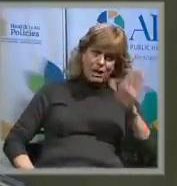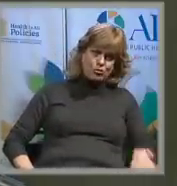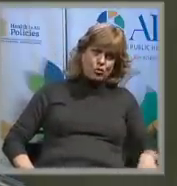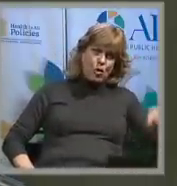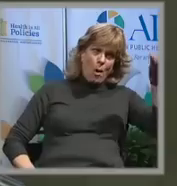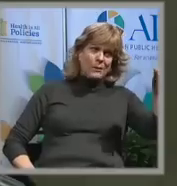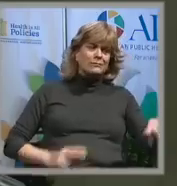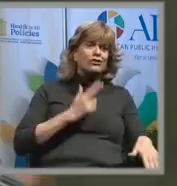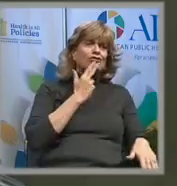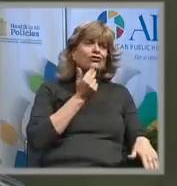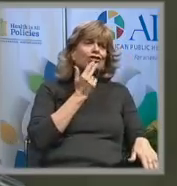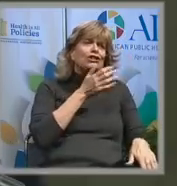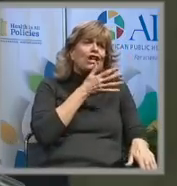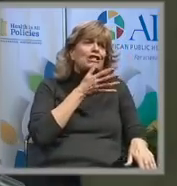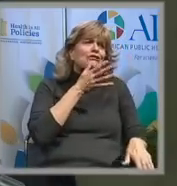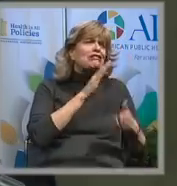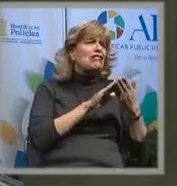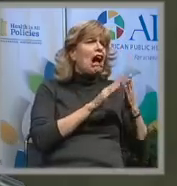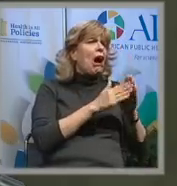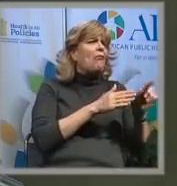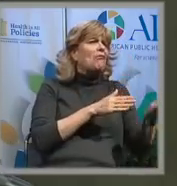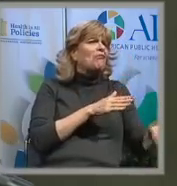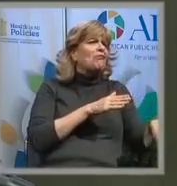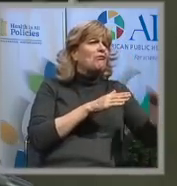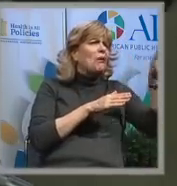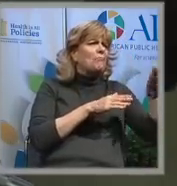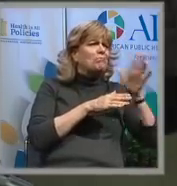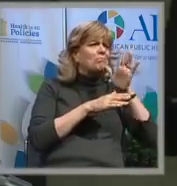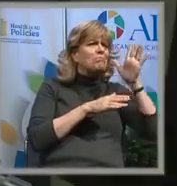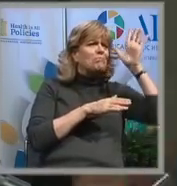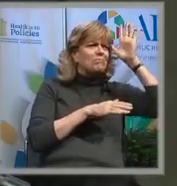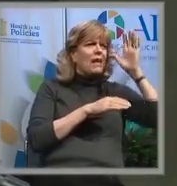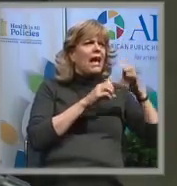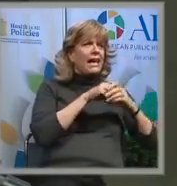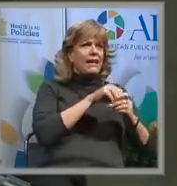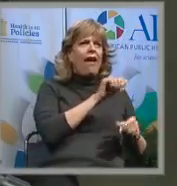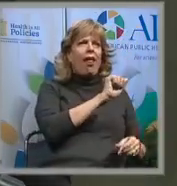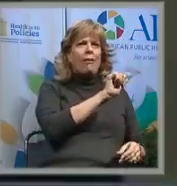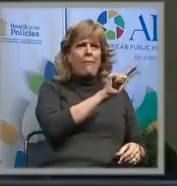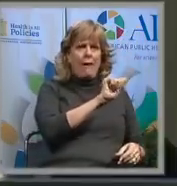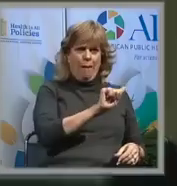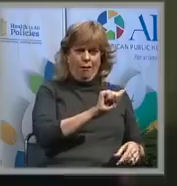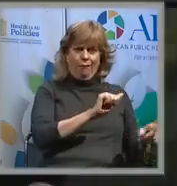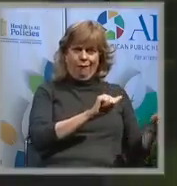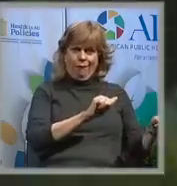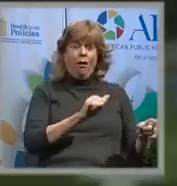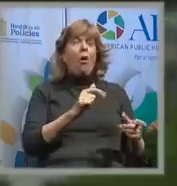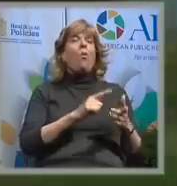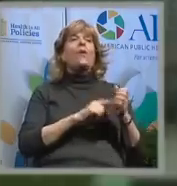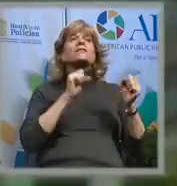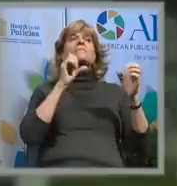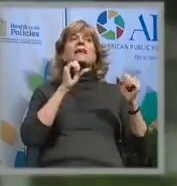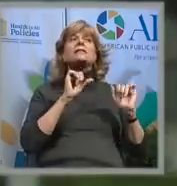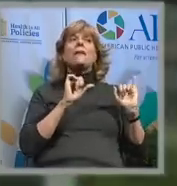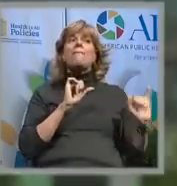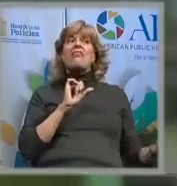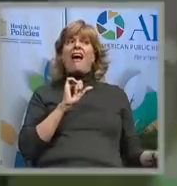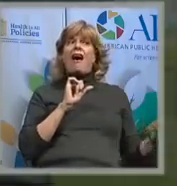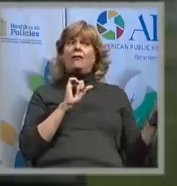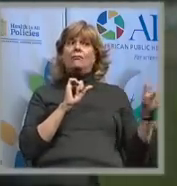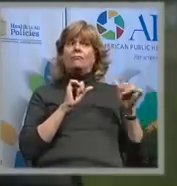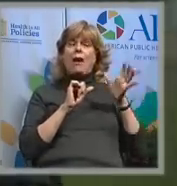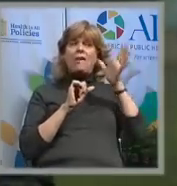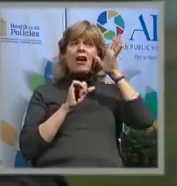in a little country town in Wetumpka and Selma, Alabama. And what's amazing about that is